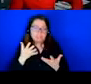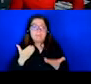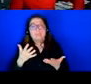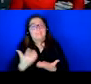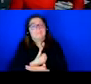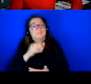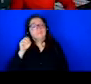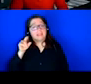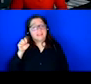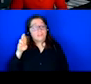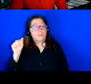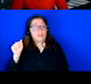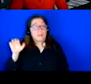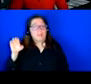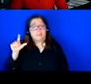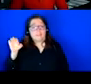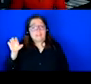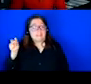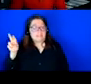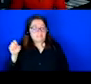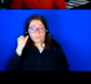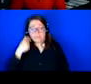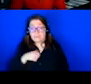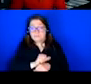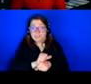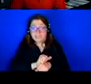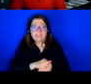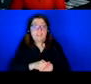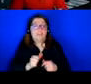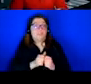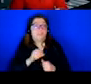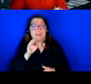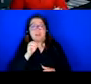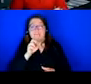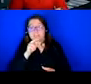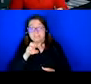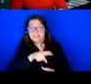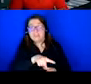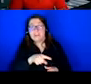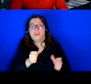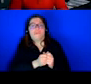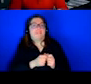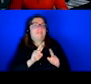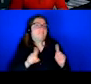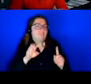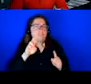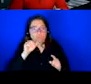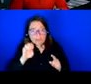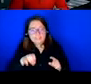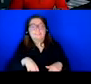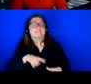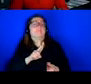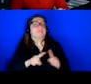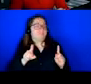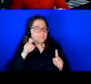Collective of finding stuff. So like, if you're working with a mentee with a different racial background or different sexual identity, or they have a disability, it's good